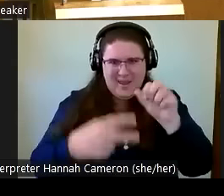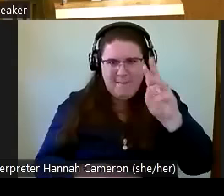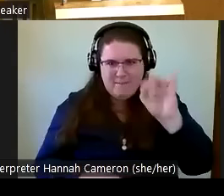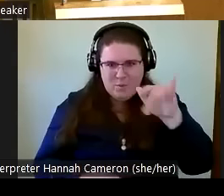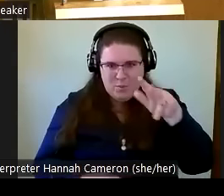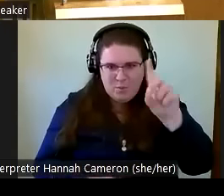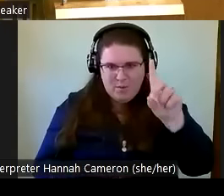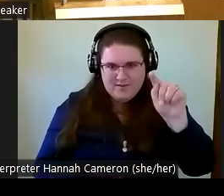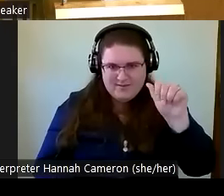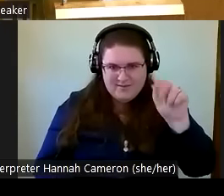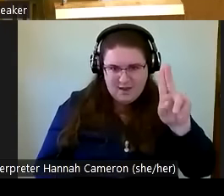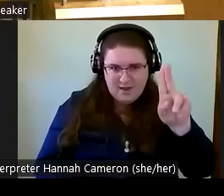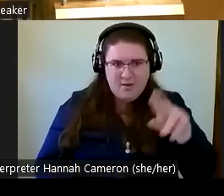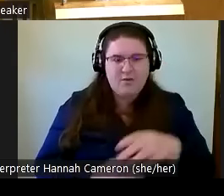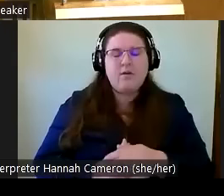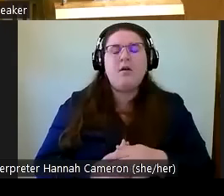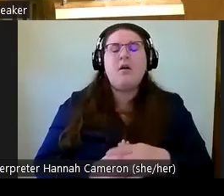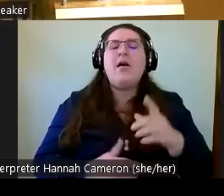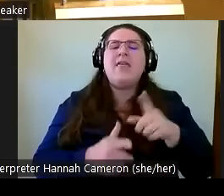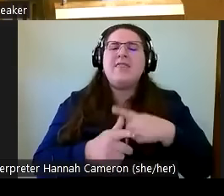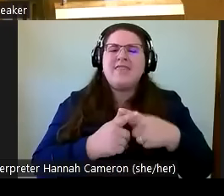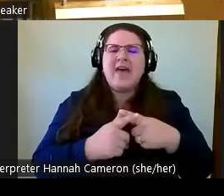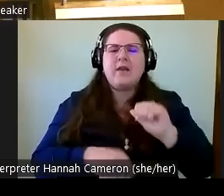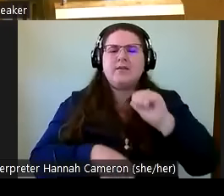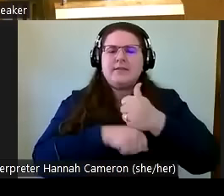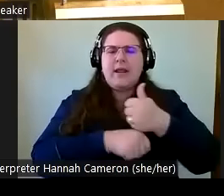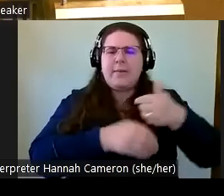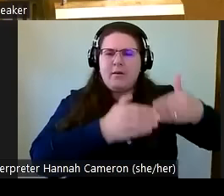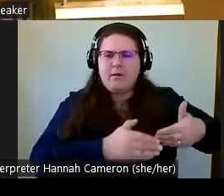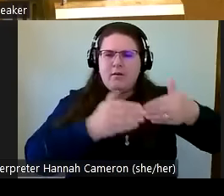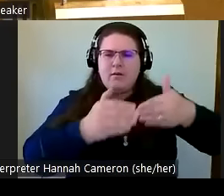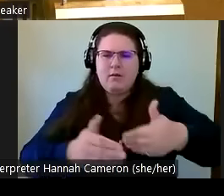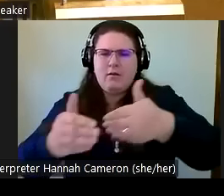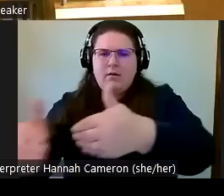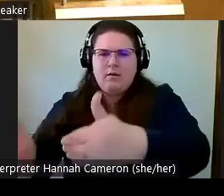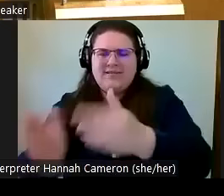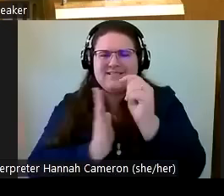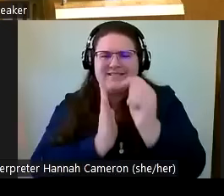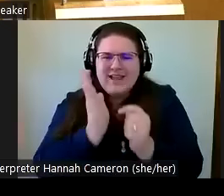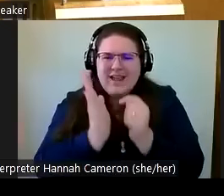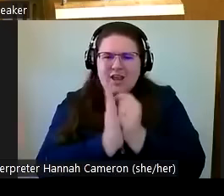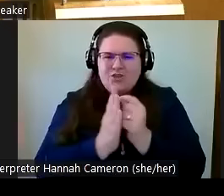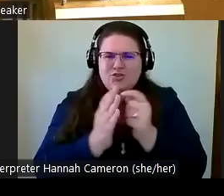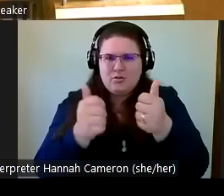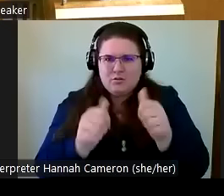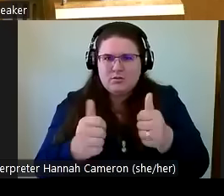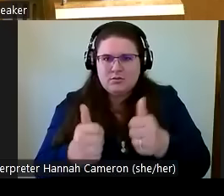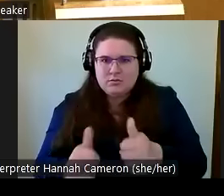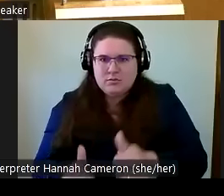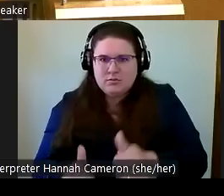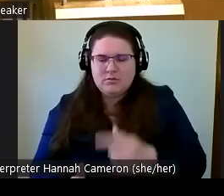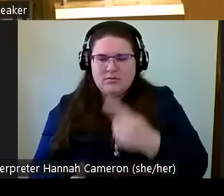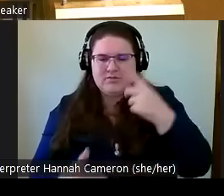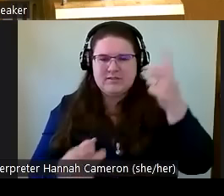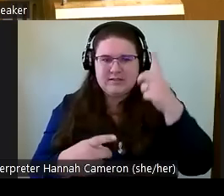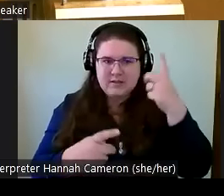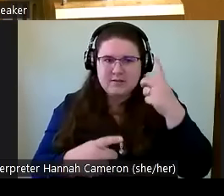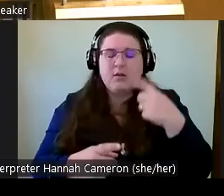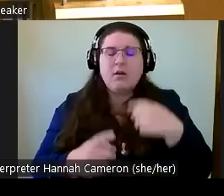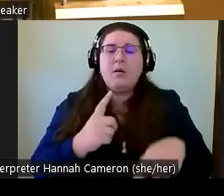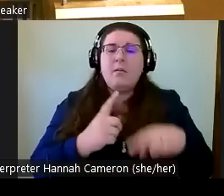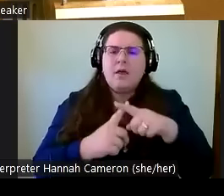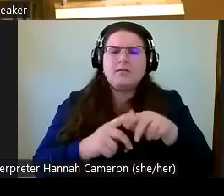and talk about prognosis and indications of treatment effect by looking at the effect of that biology on neurodegeneration and